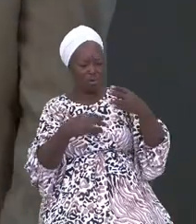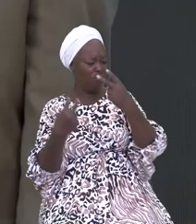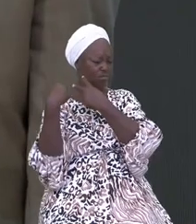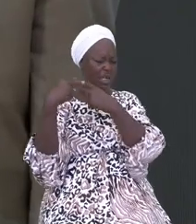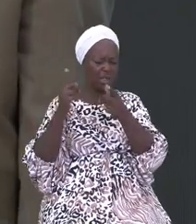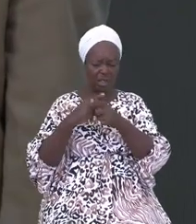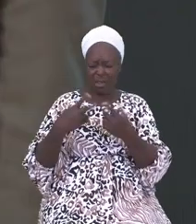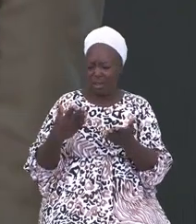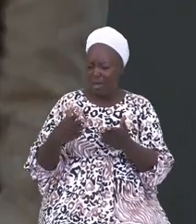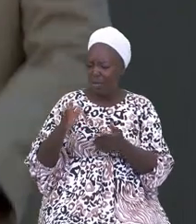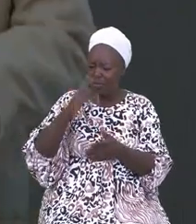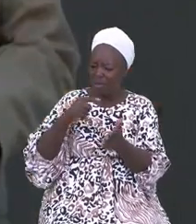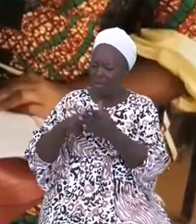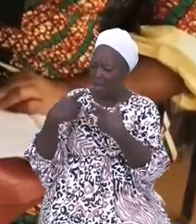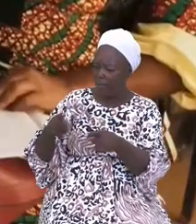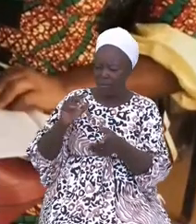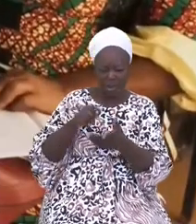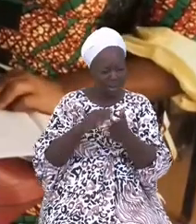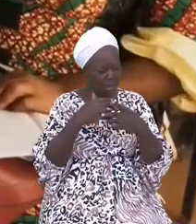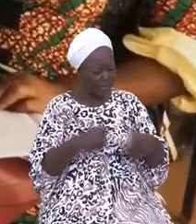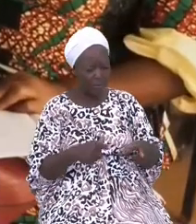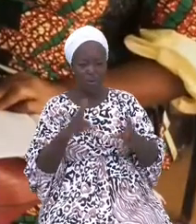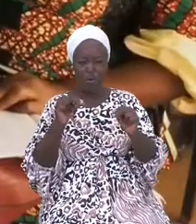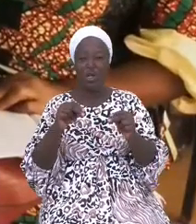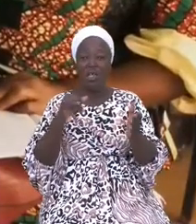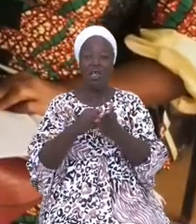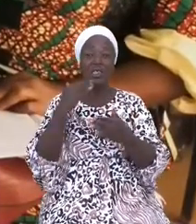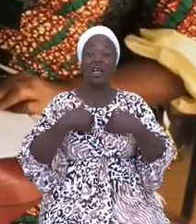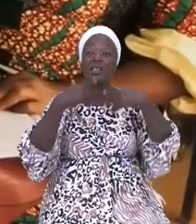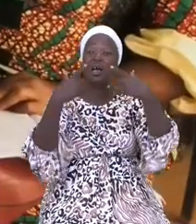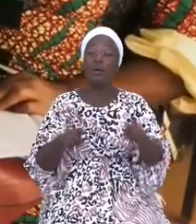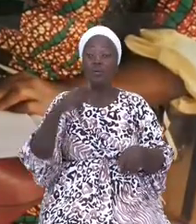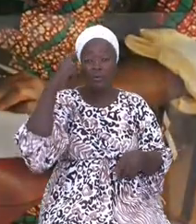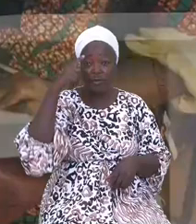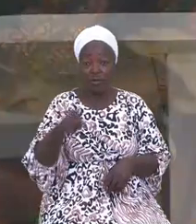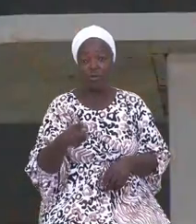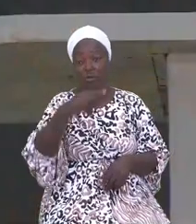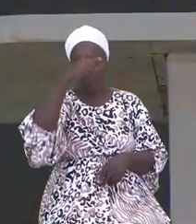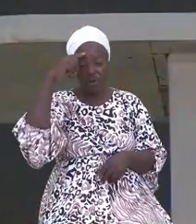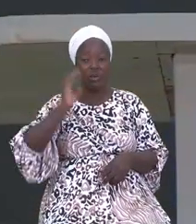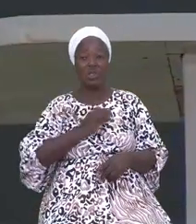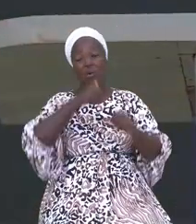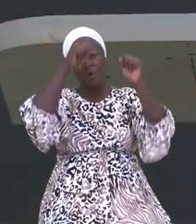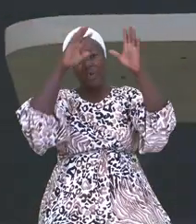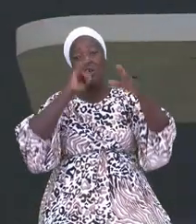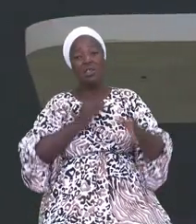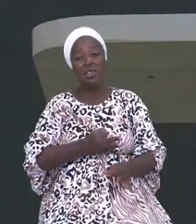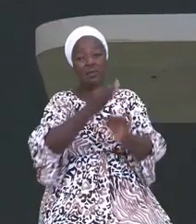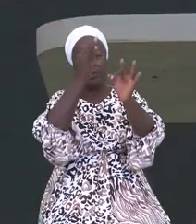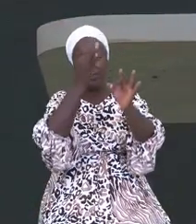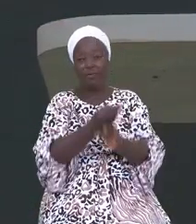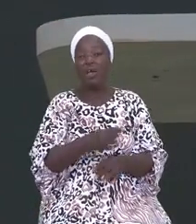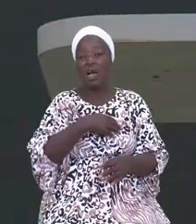happened. It has happened already. Because our father is faithful, and because